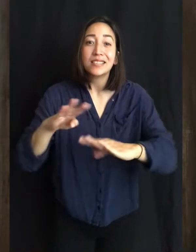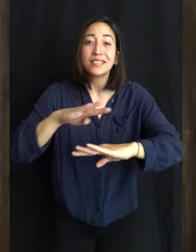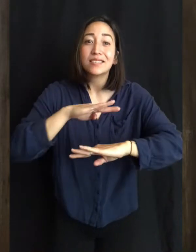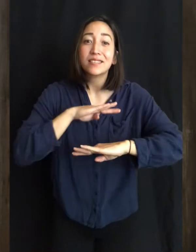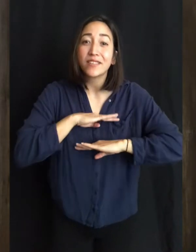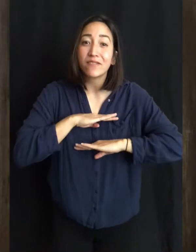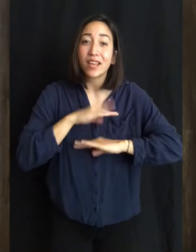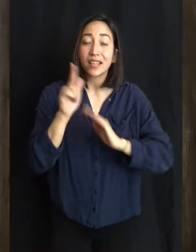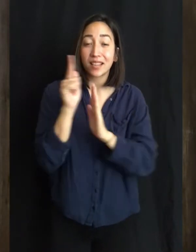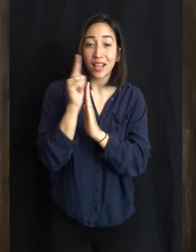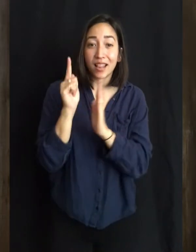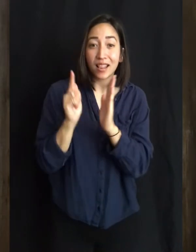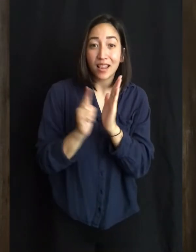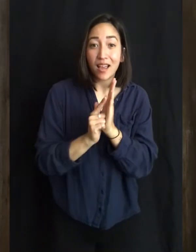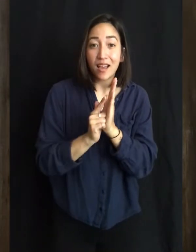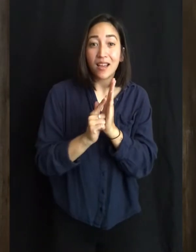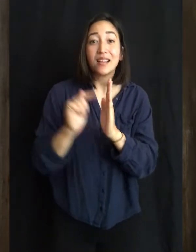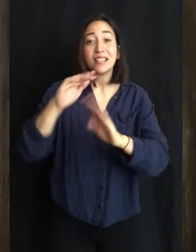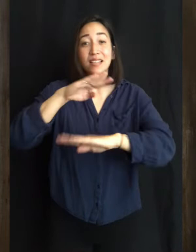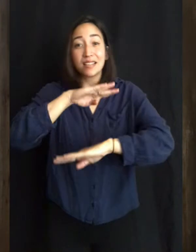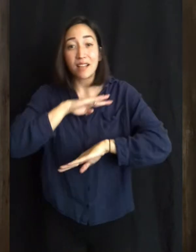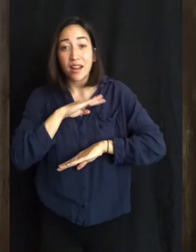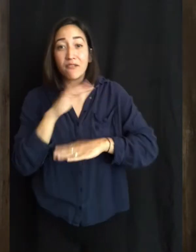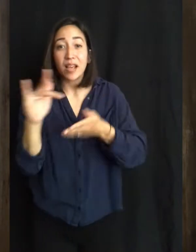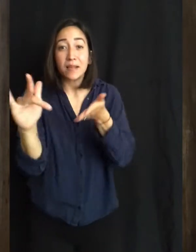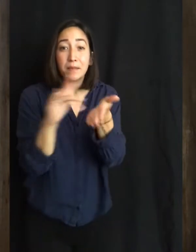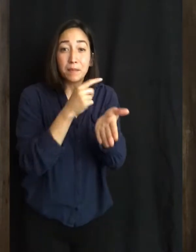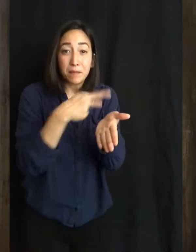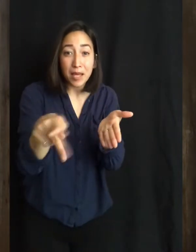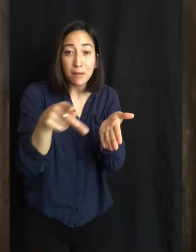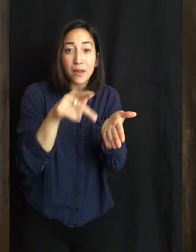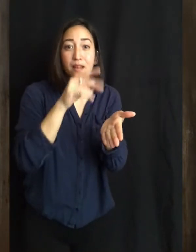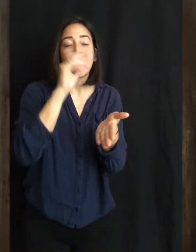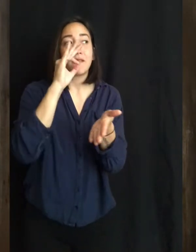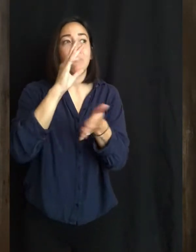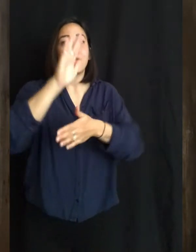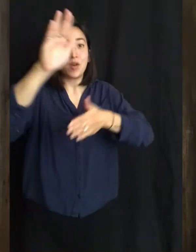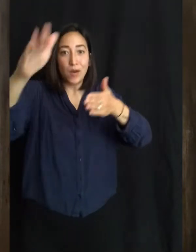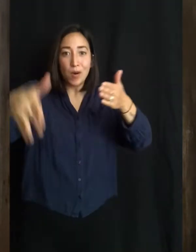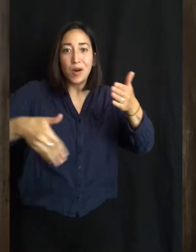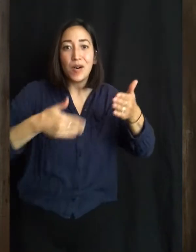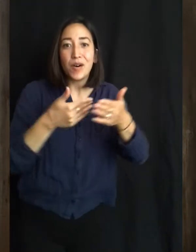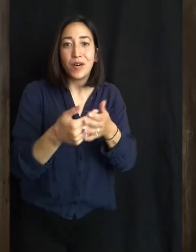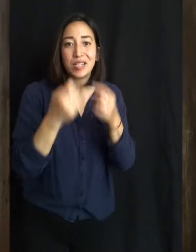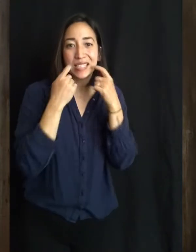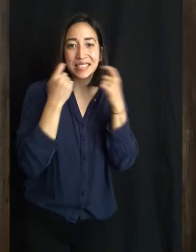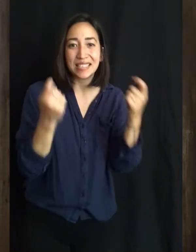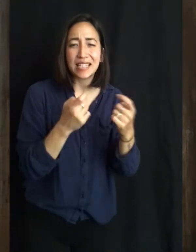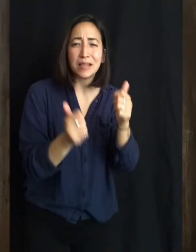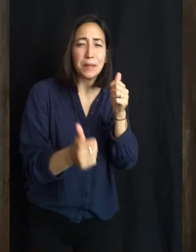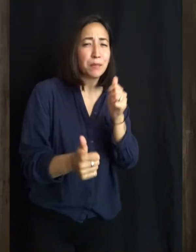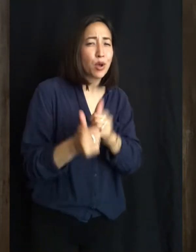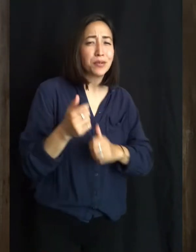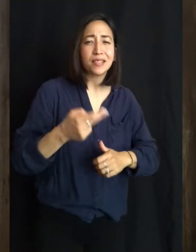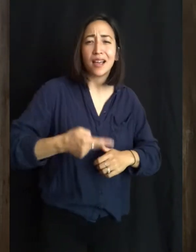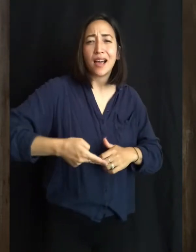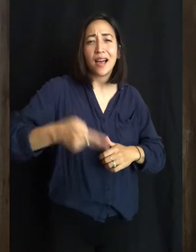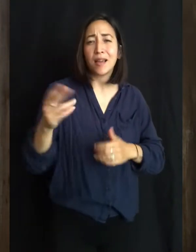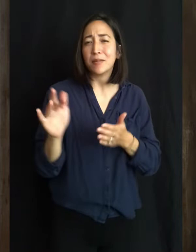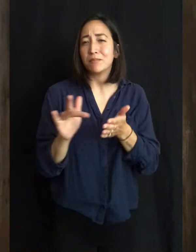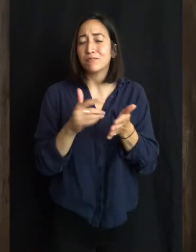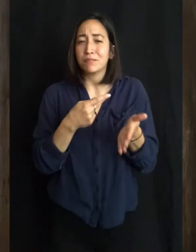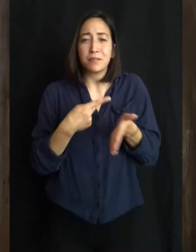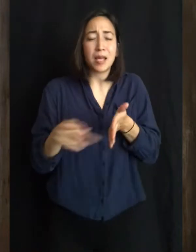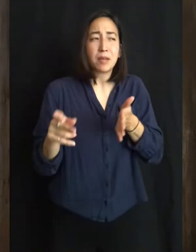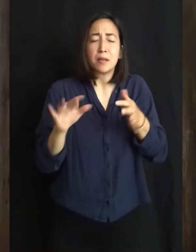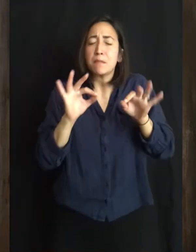He fulfilled the payment required of all sin, which was the highest payment, which was a